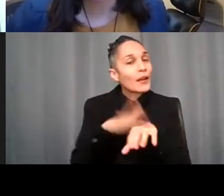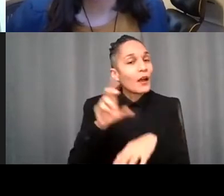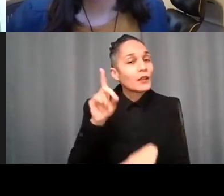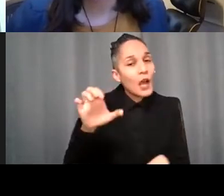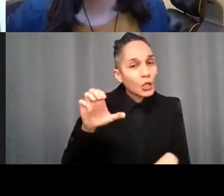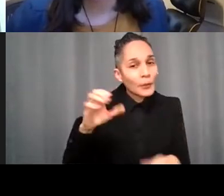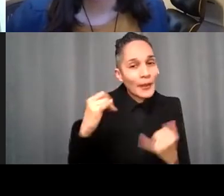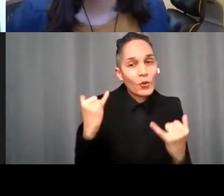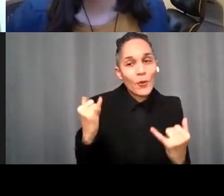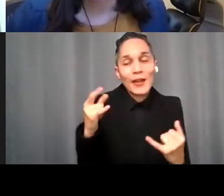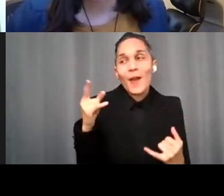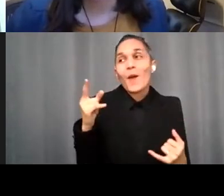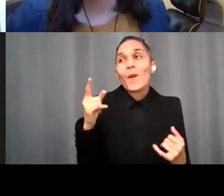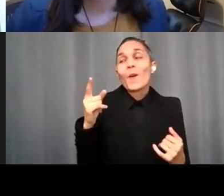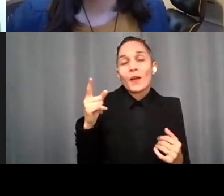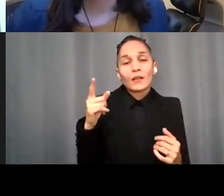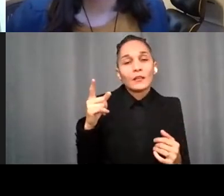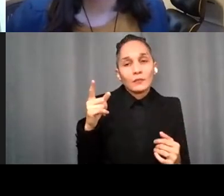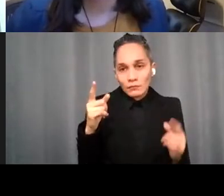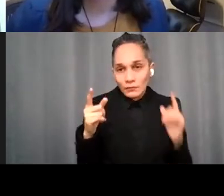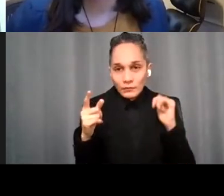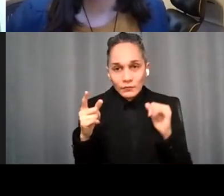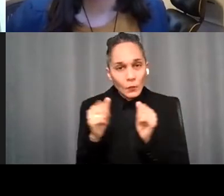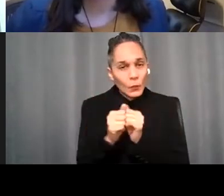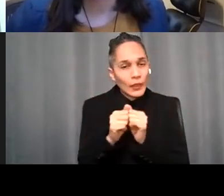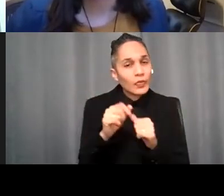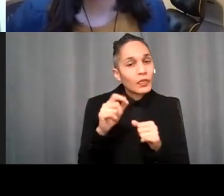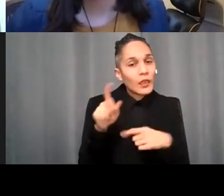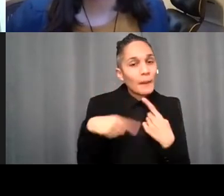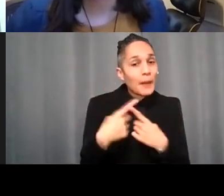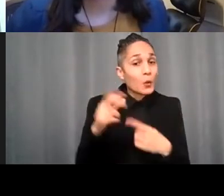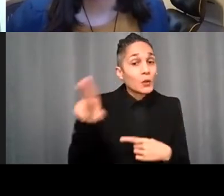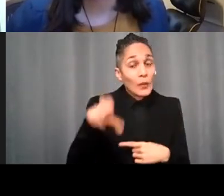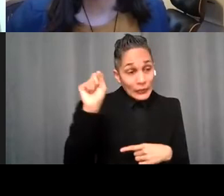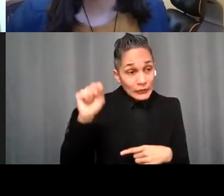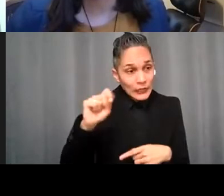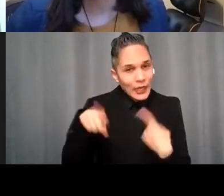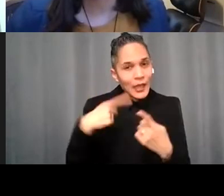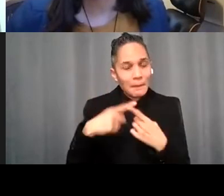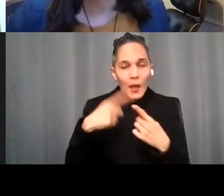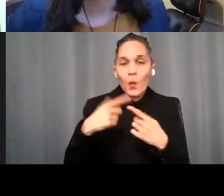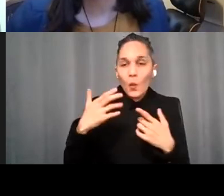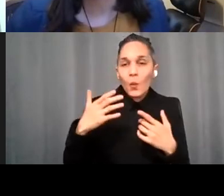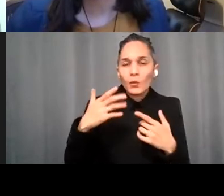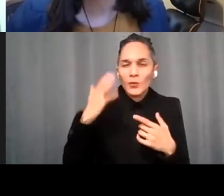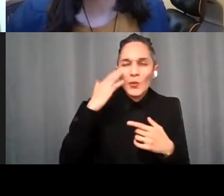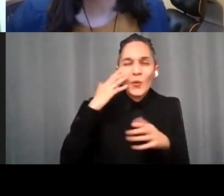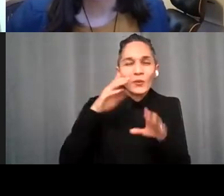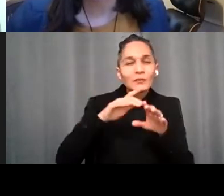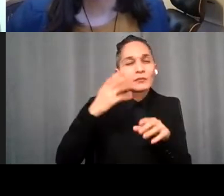right now, Lakota Nation versus the United States, which is about the fight over the Black Hills.